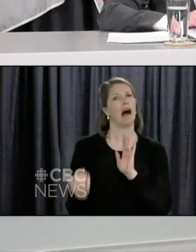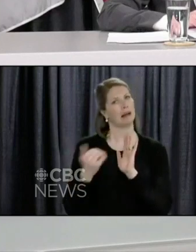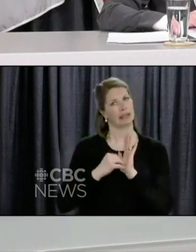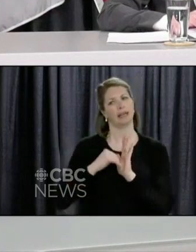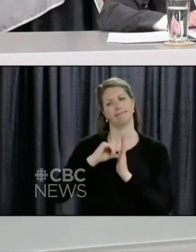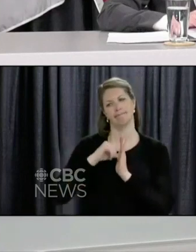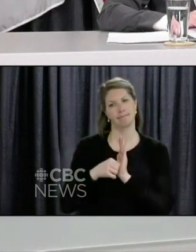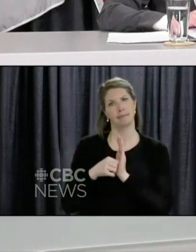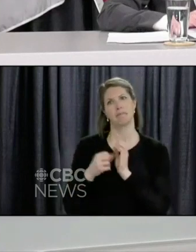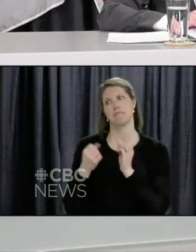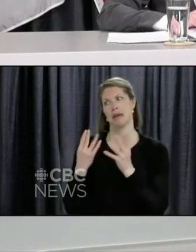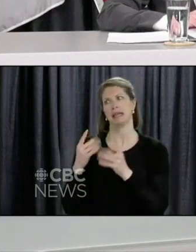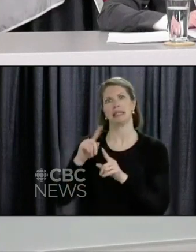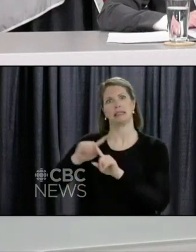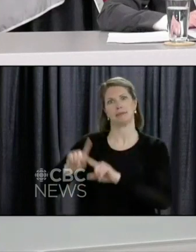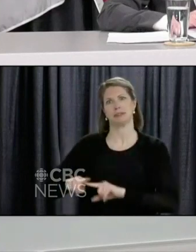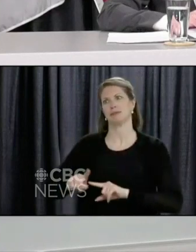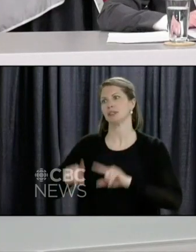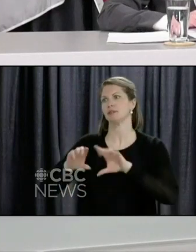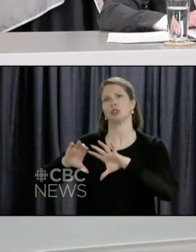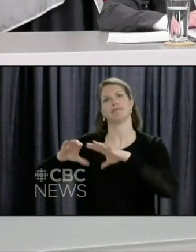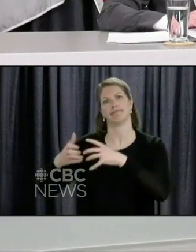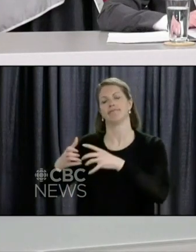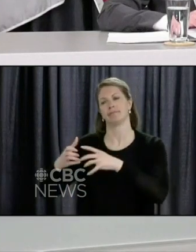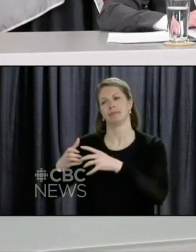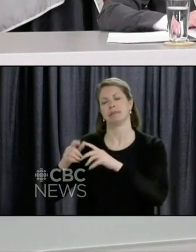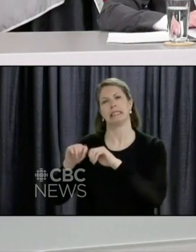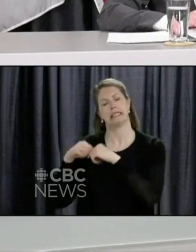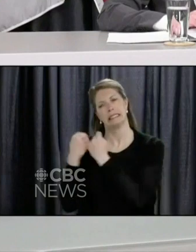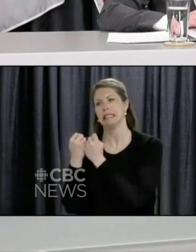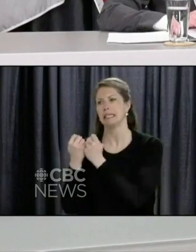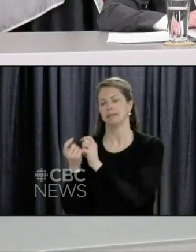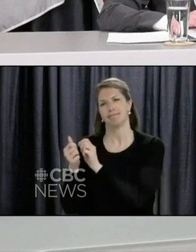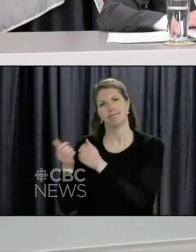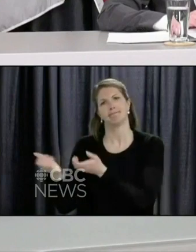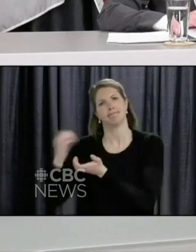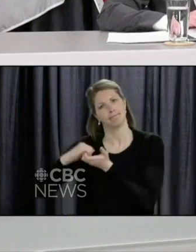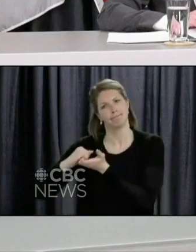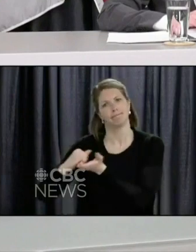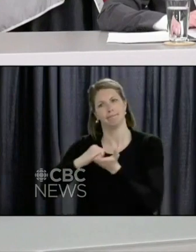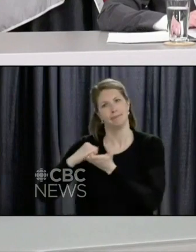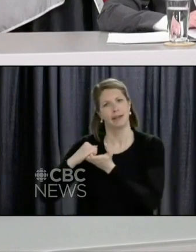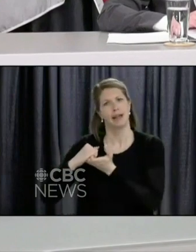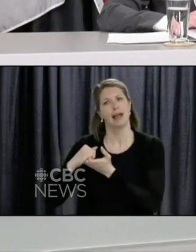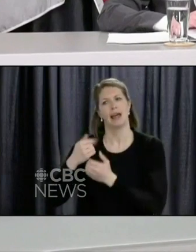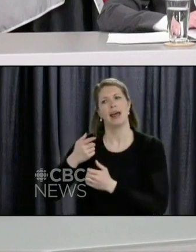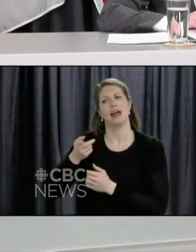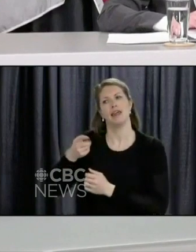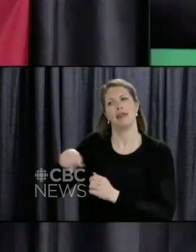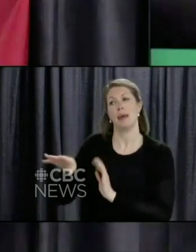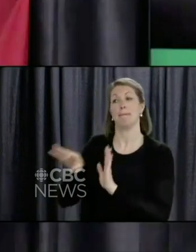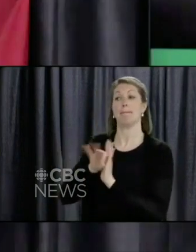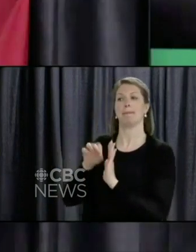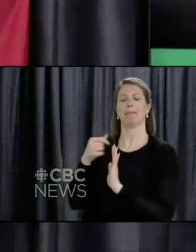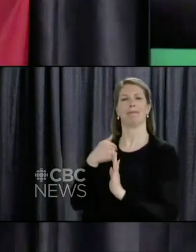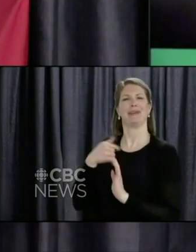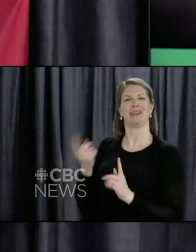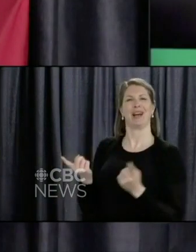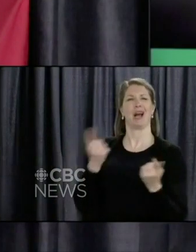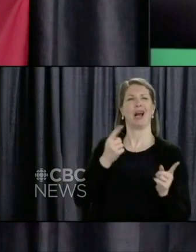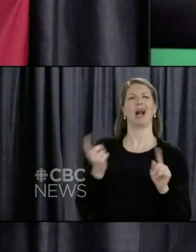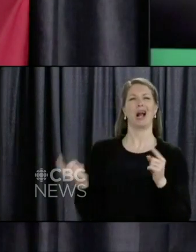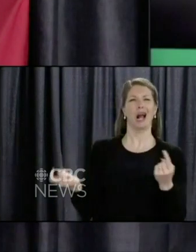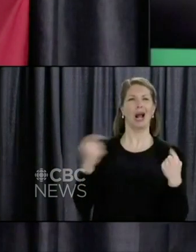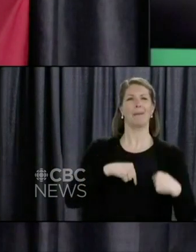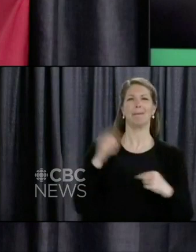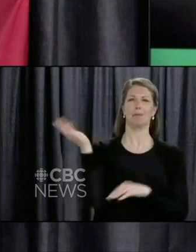number of organizations with individuals that worked really hard, and I'm the spokesperson for that group.